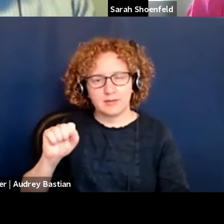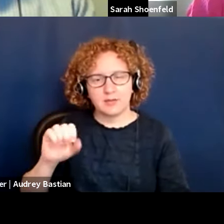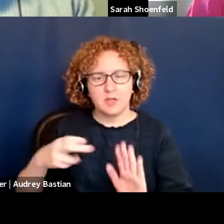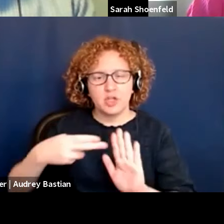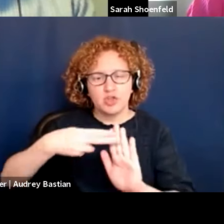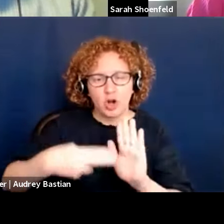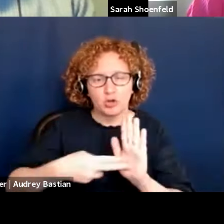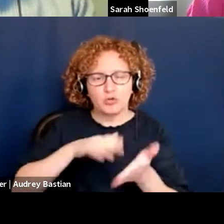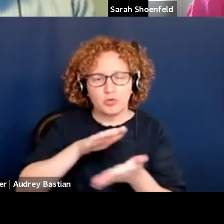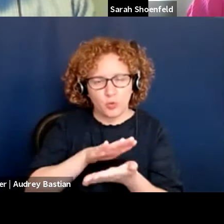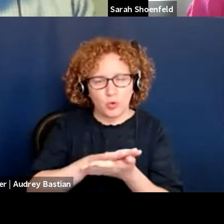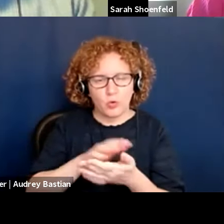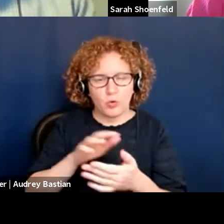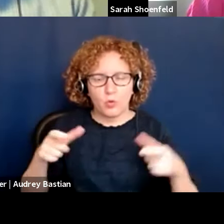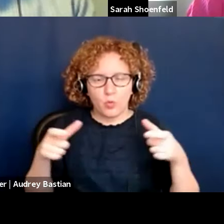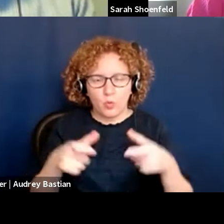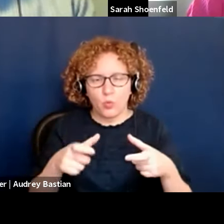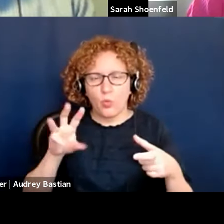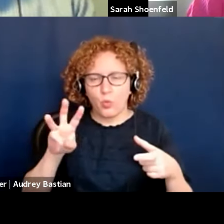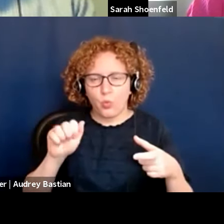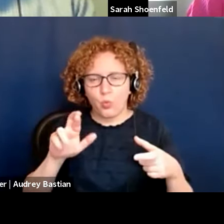and on Grand Circle. And